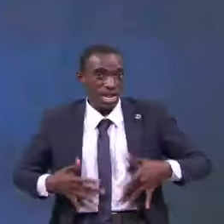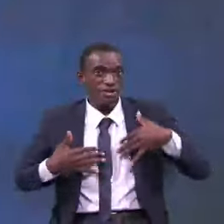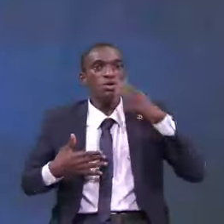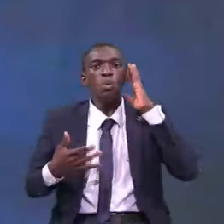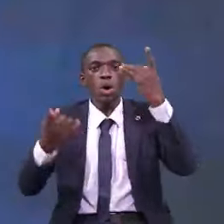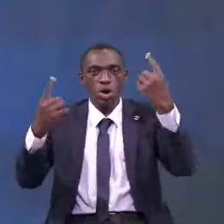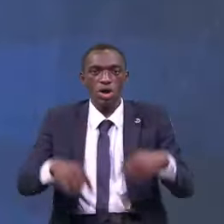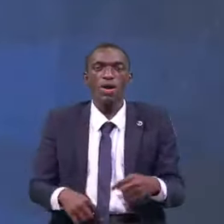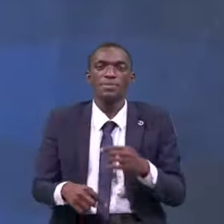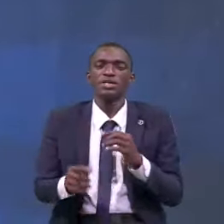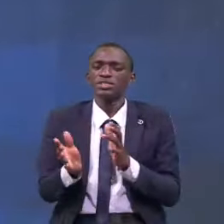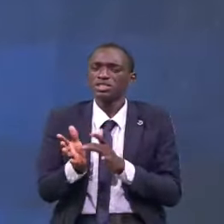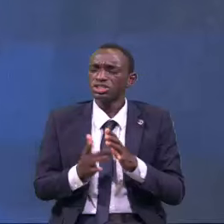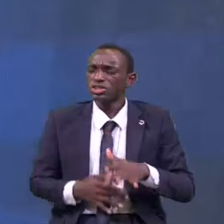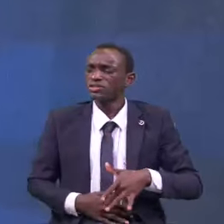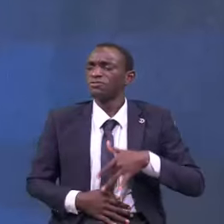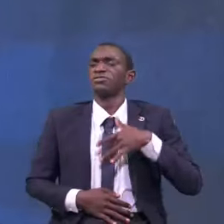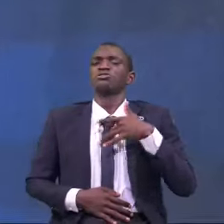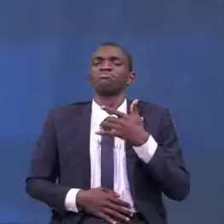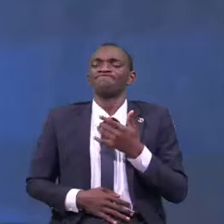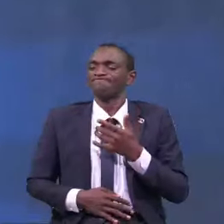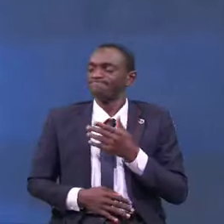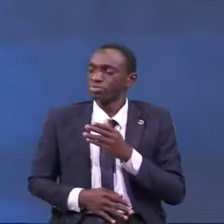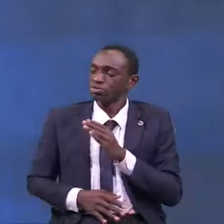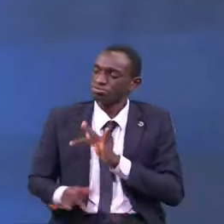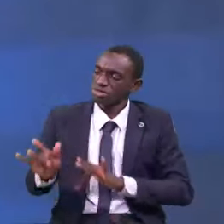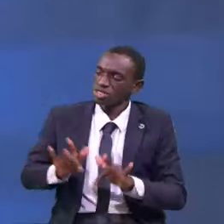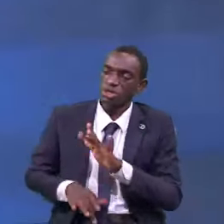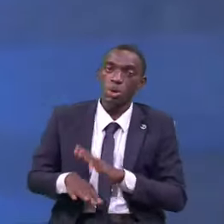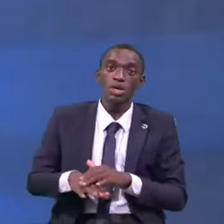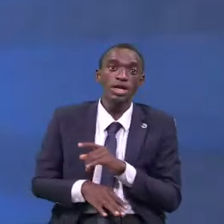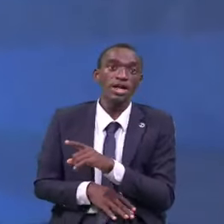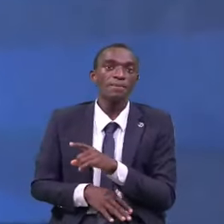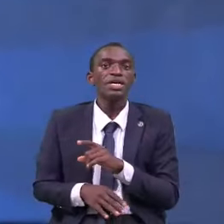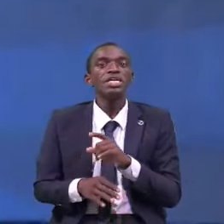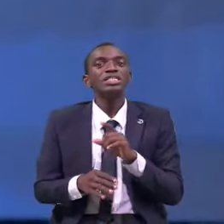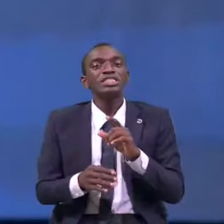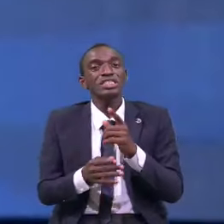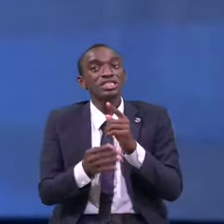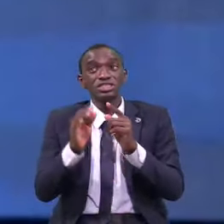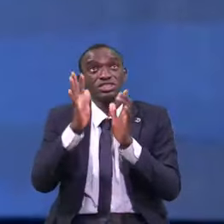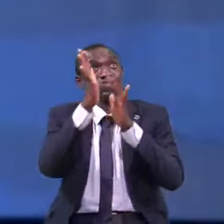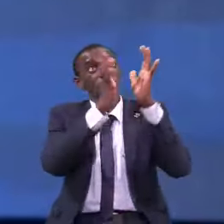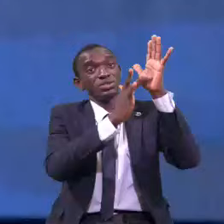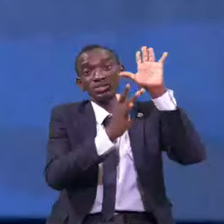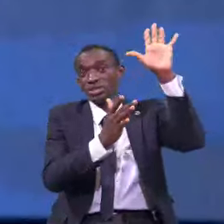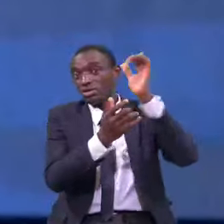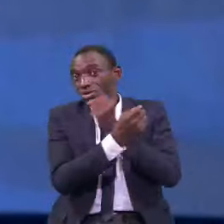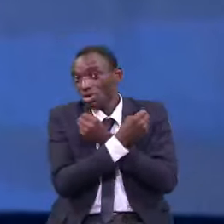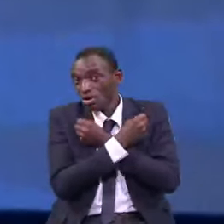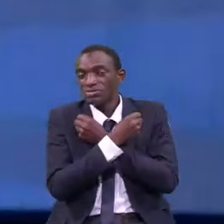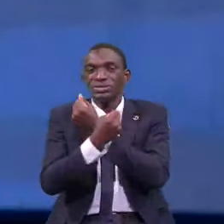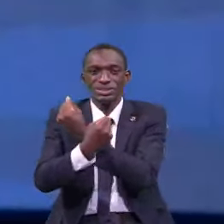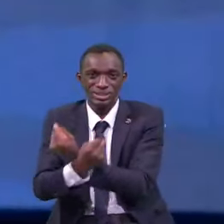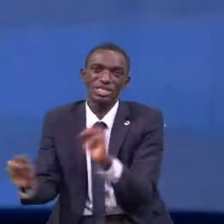Jesus moved with compassion. His compassion saves. His